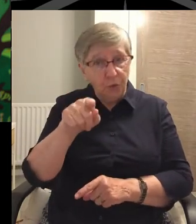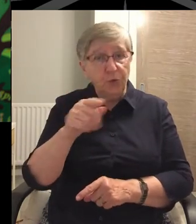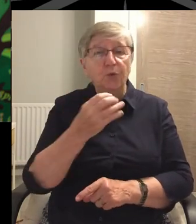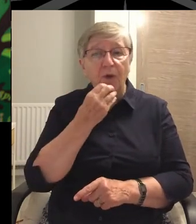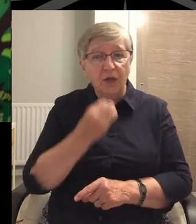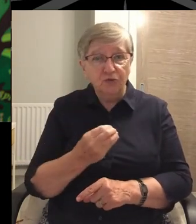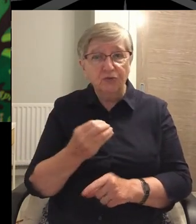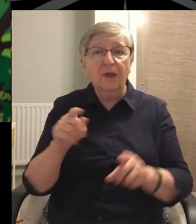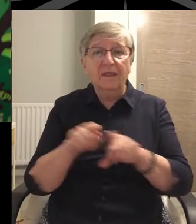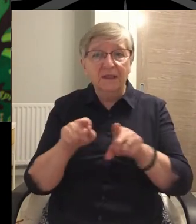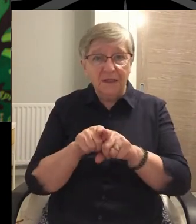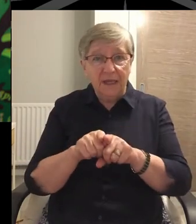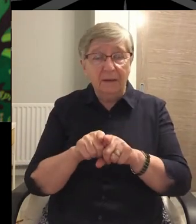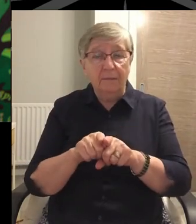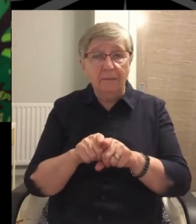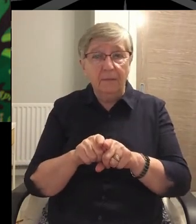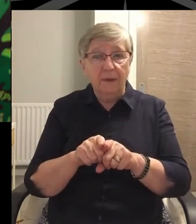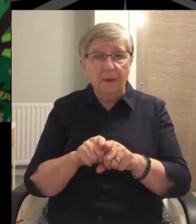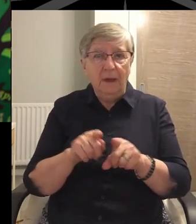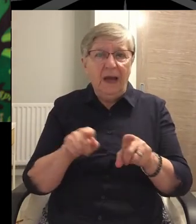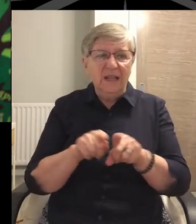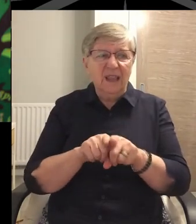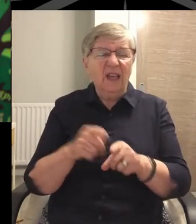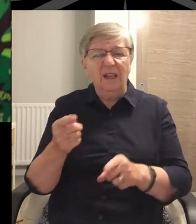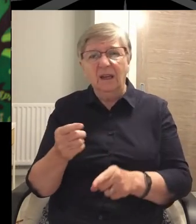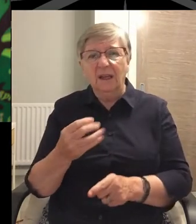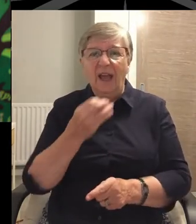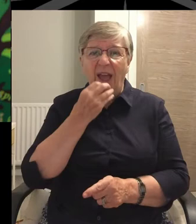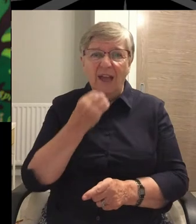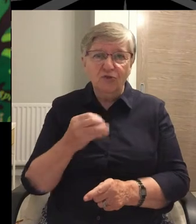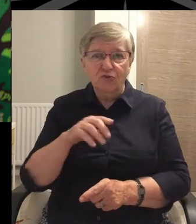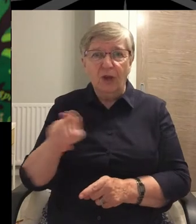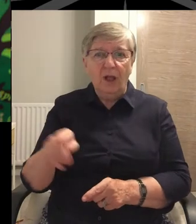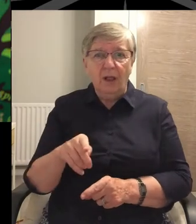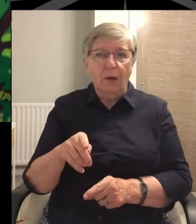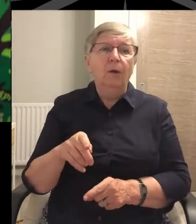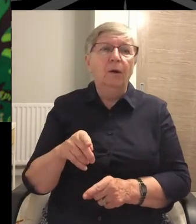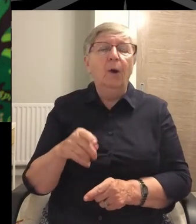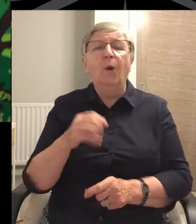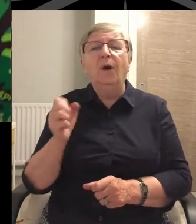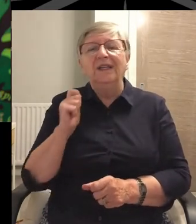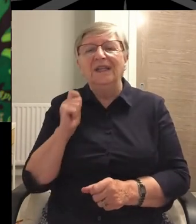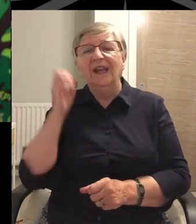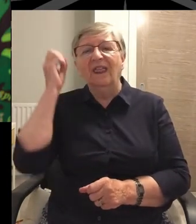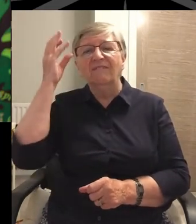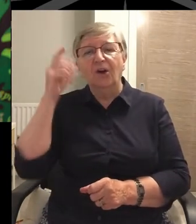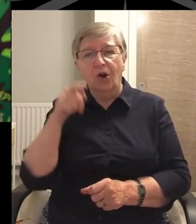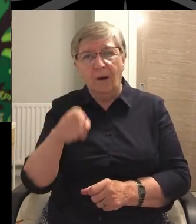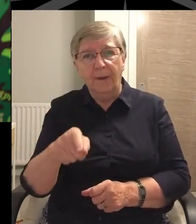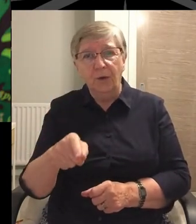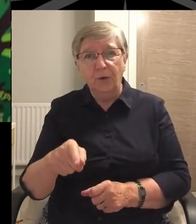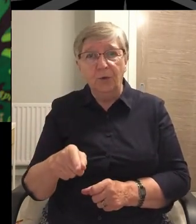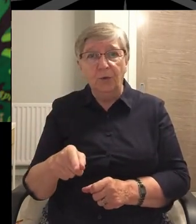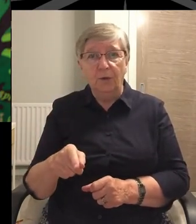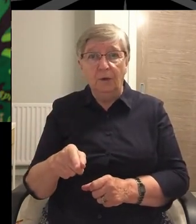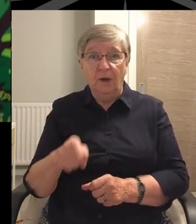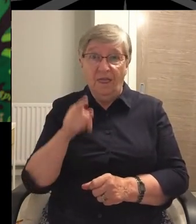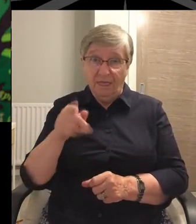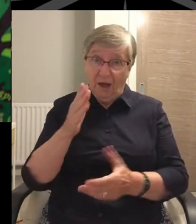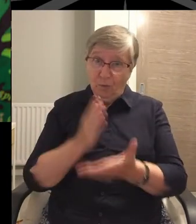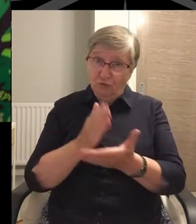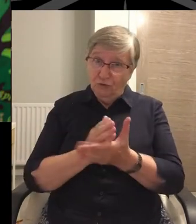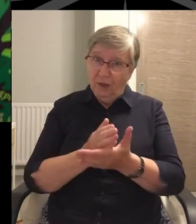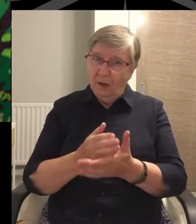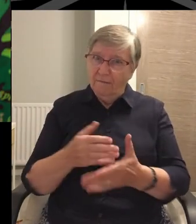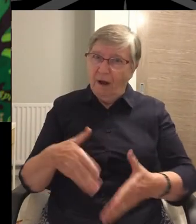Oh yeah, and by the way, you and your daughters will return to what you were before. It's almost as if Israel was a bit of a thrown on as an afterthought there. Well,